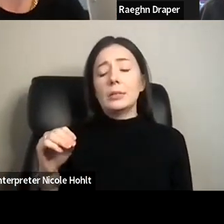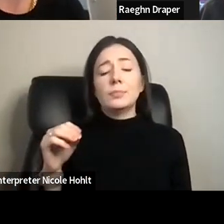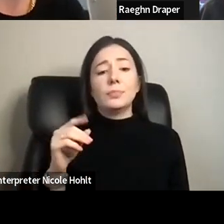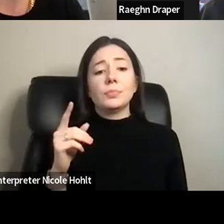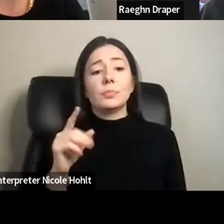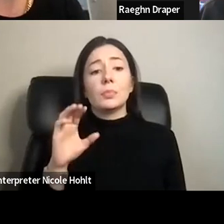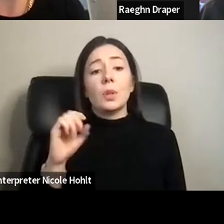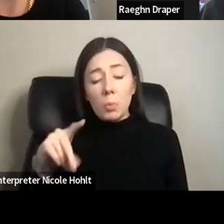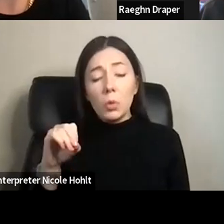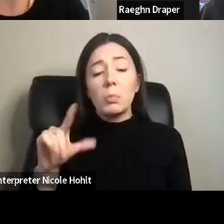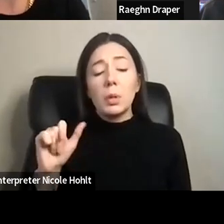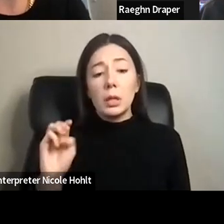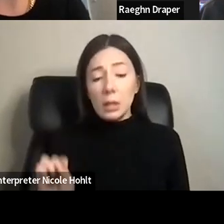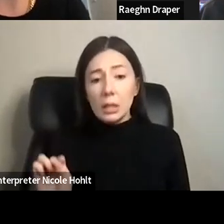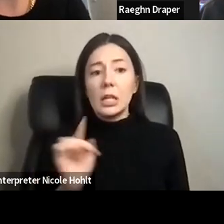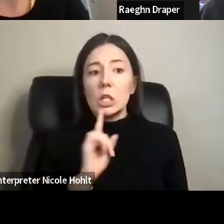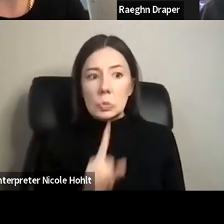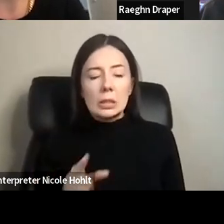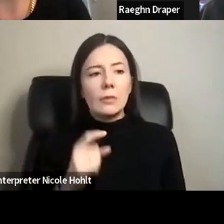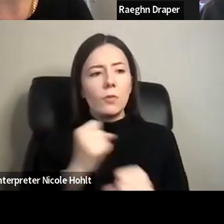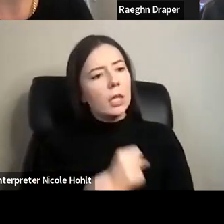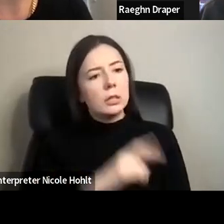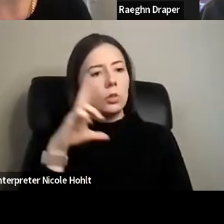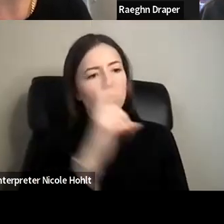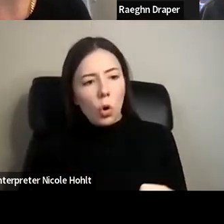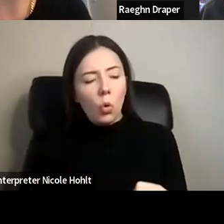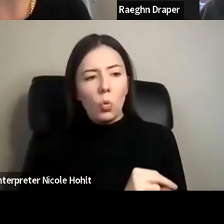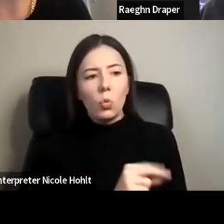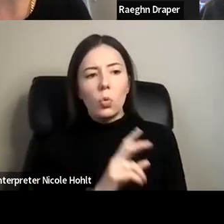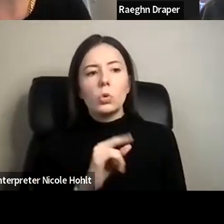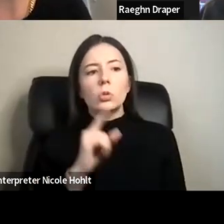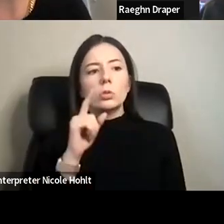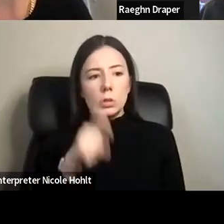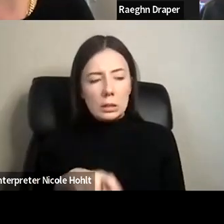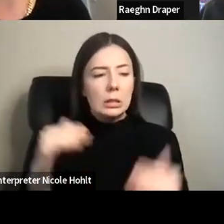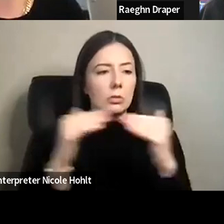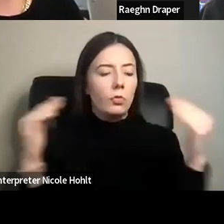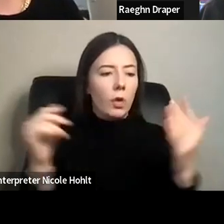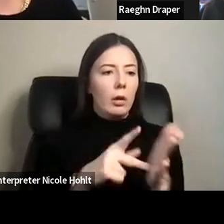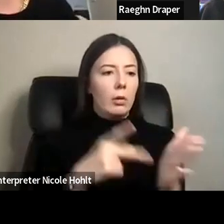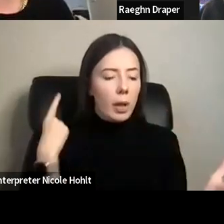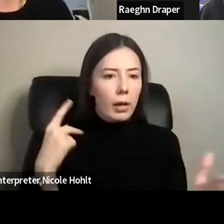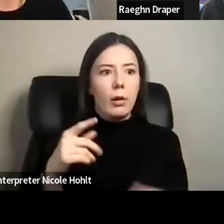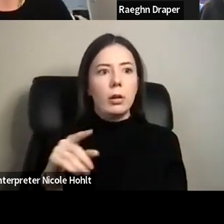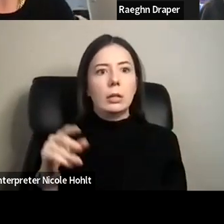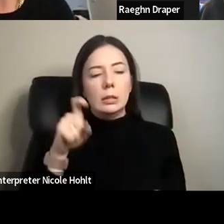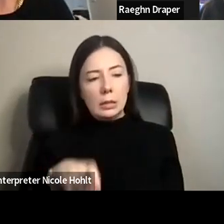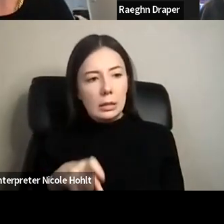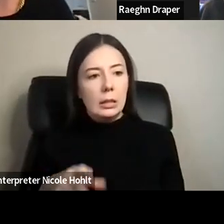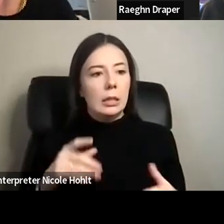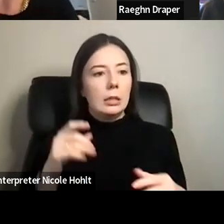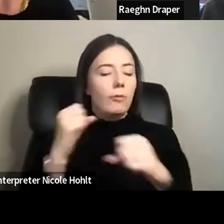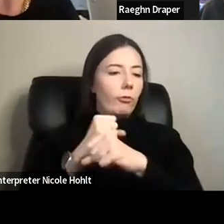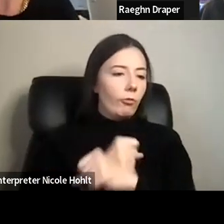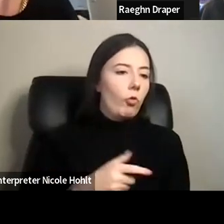Chicago has a rich history of labor and fighting for labor and rights of workers. And so that